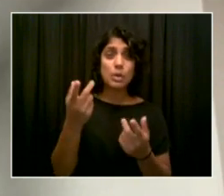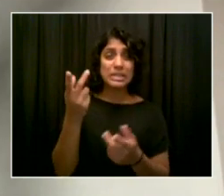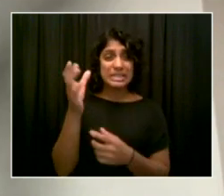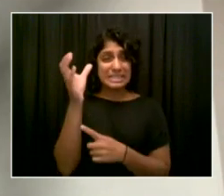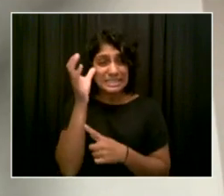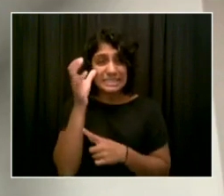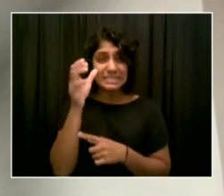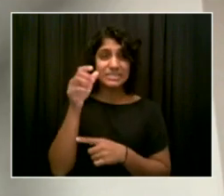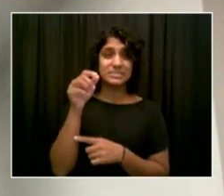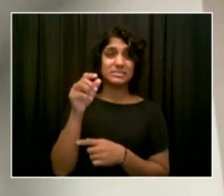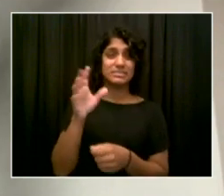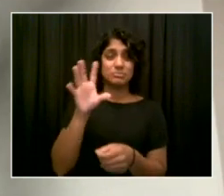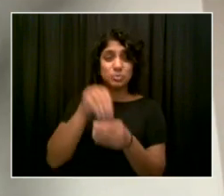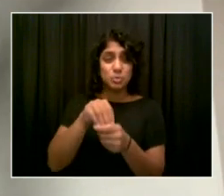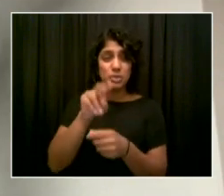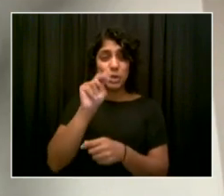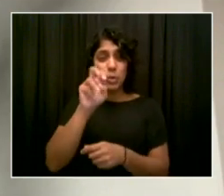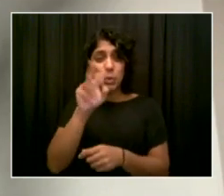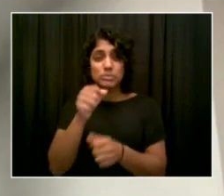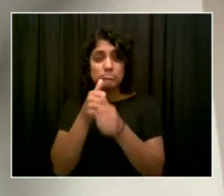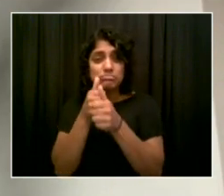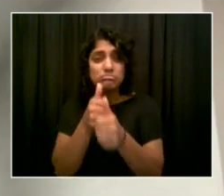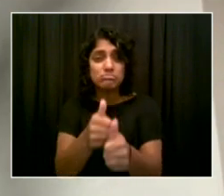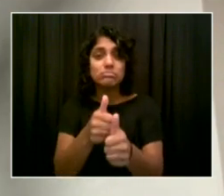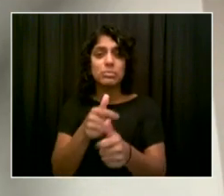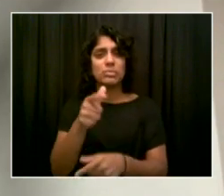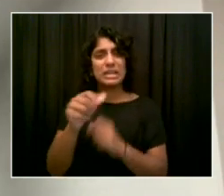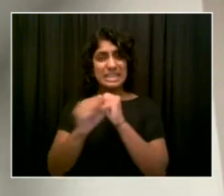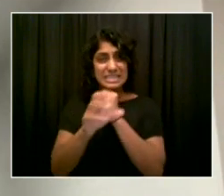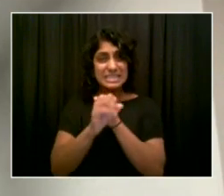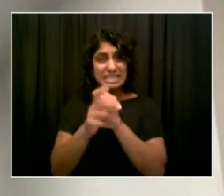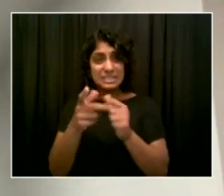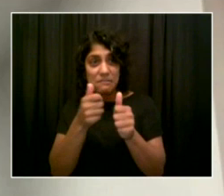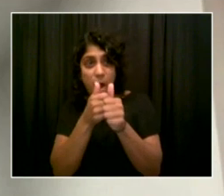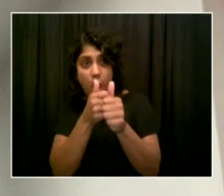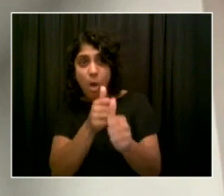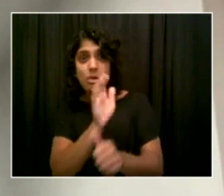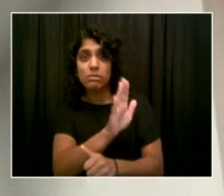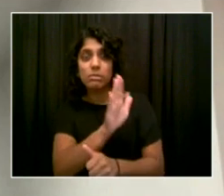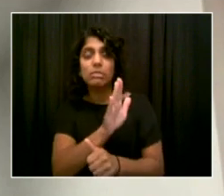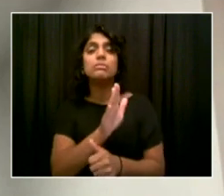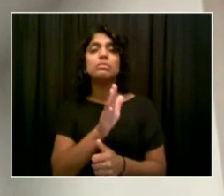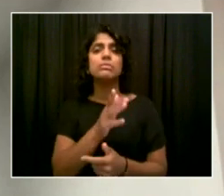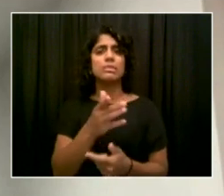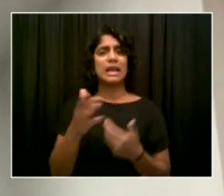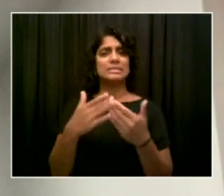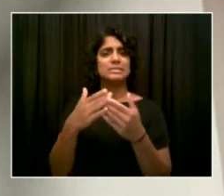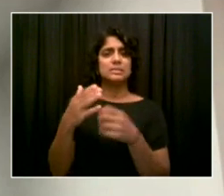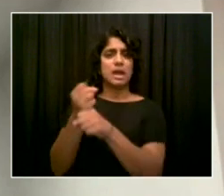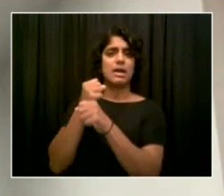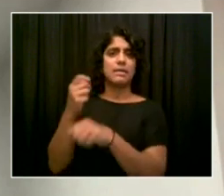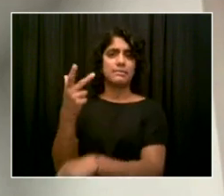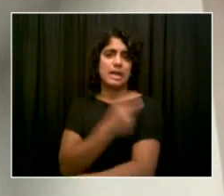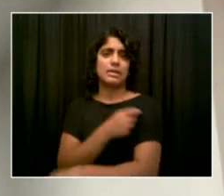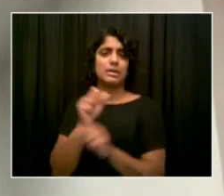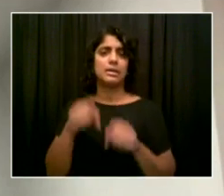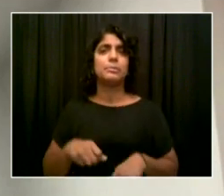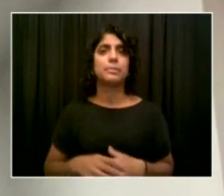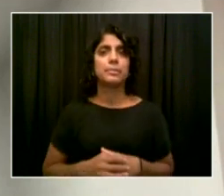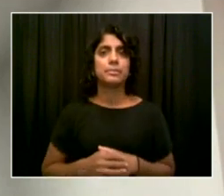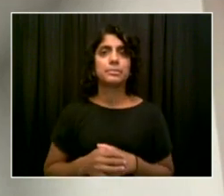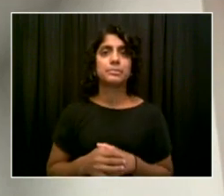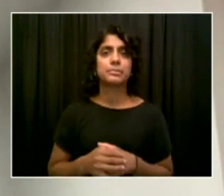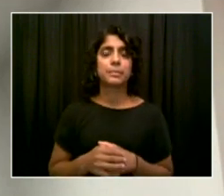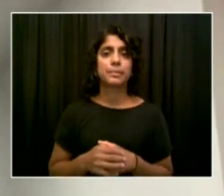message as actively as you can, because we at the city level have done absolutely everything possible at this point to try to make them accessible and